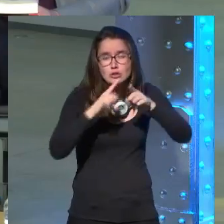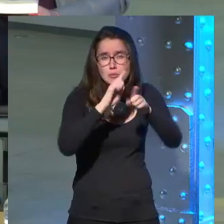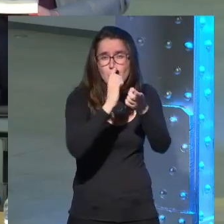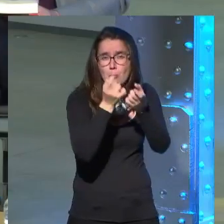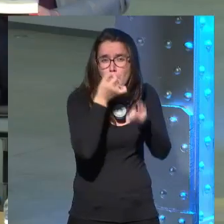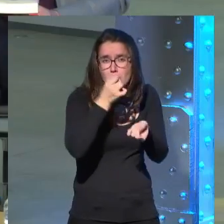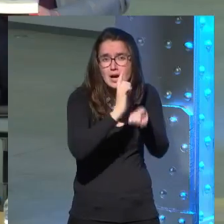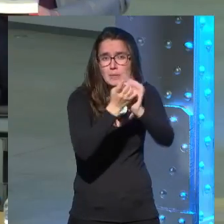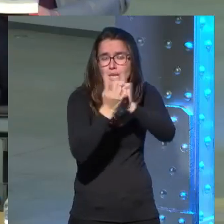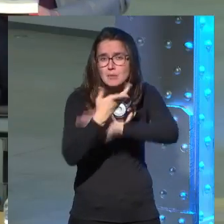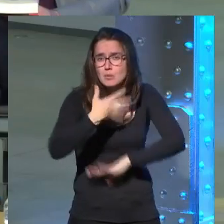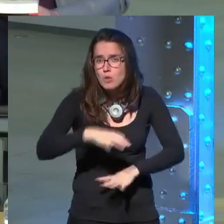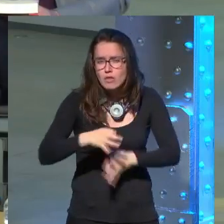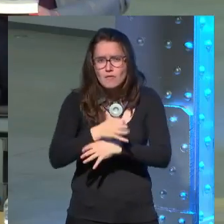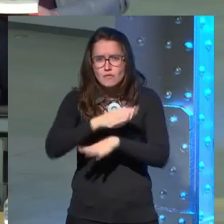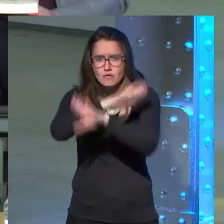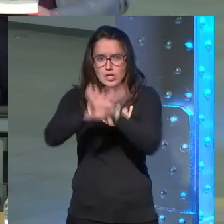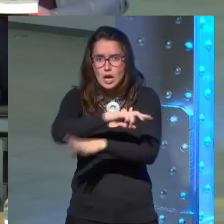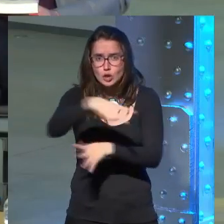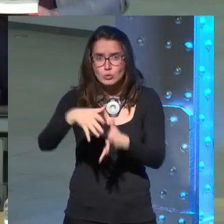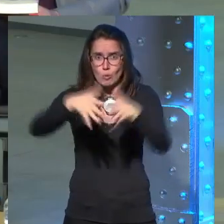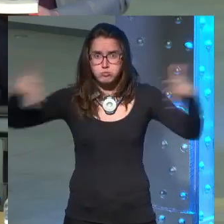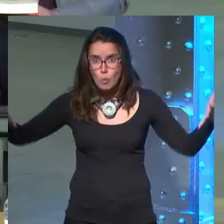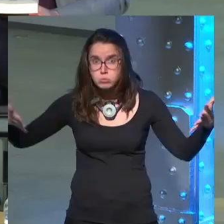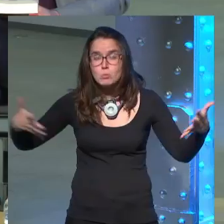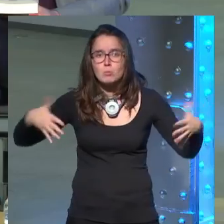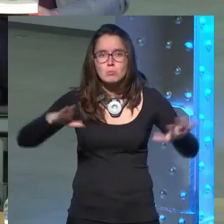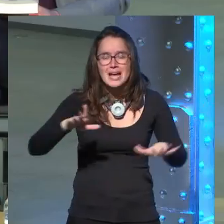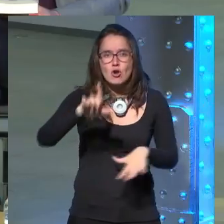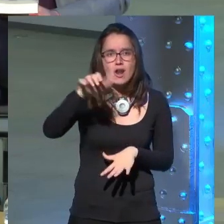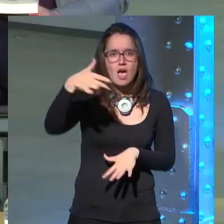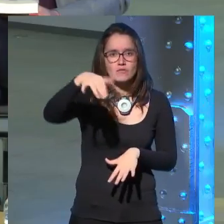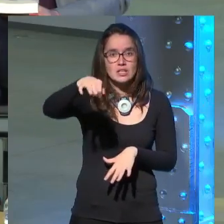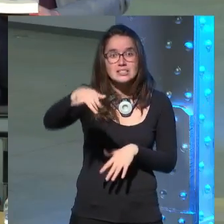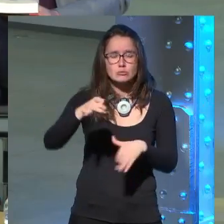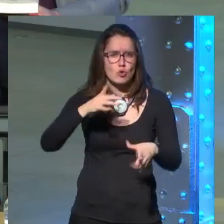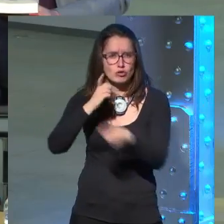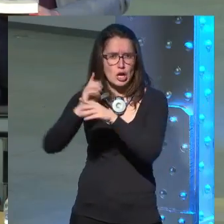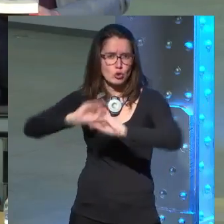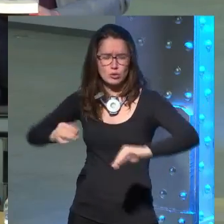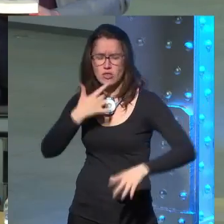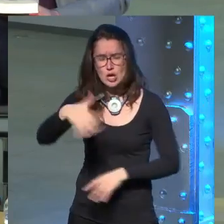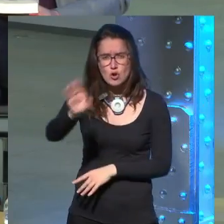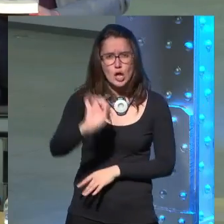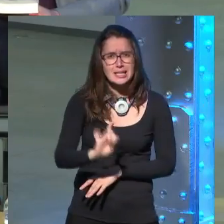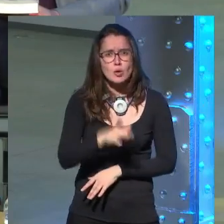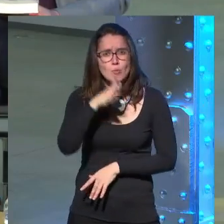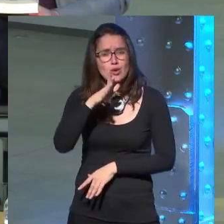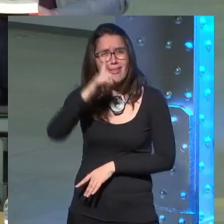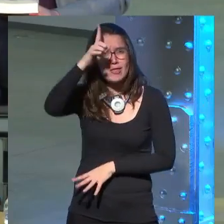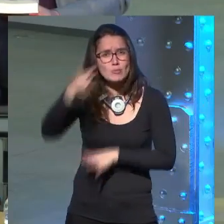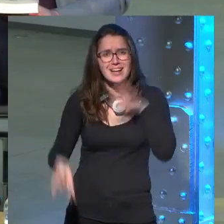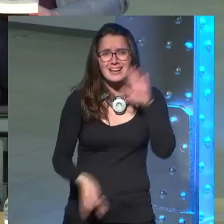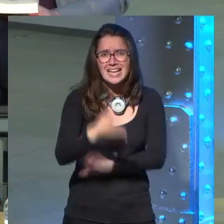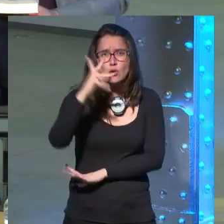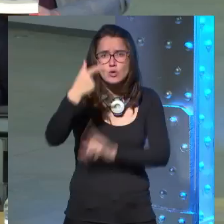big outcomes. But his great rival Leibniz said, but I don't understand, why wouldn't God have set up the universe to be